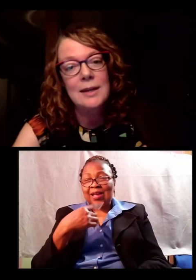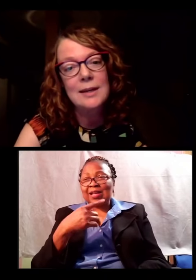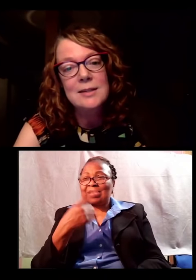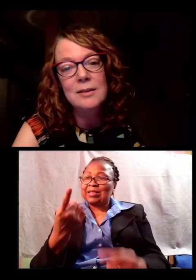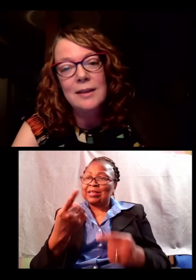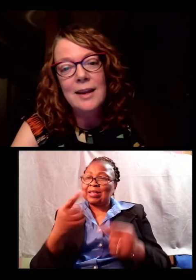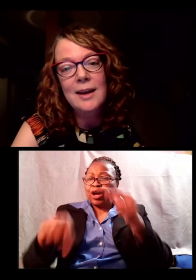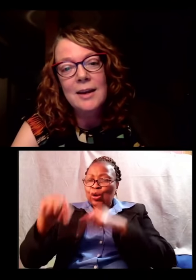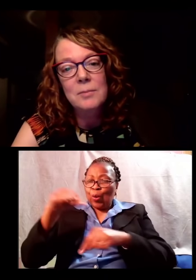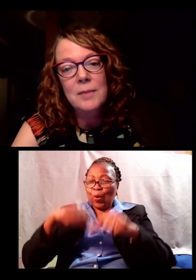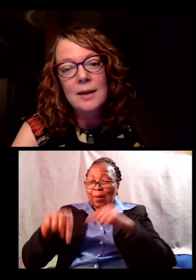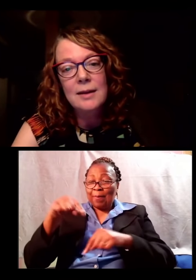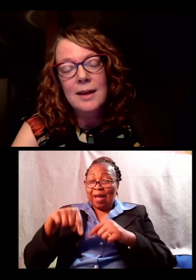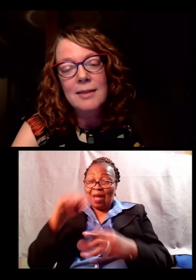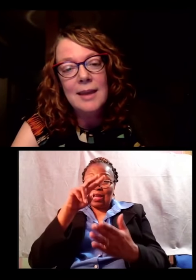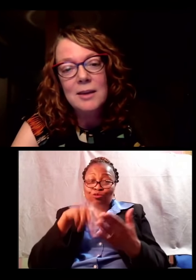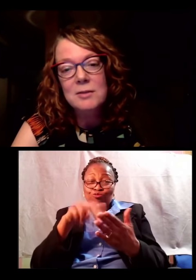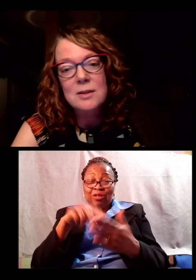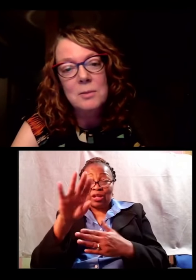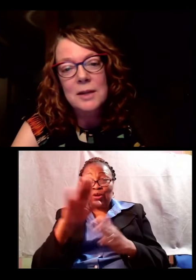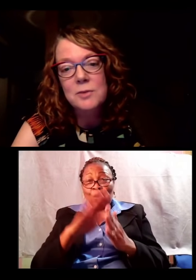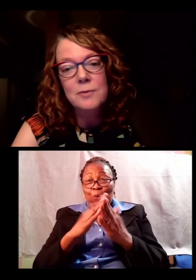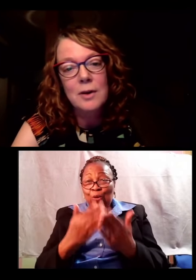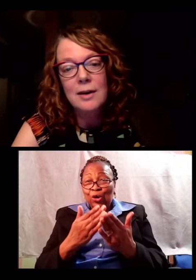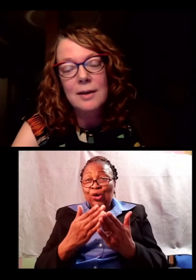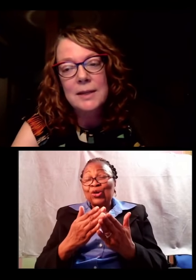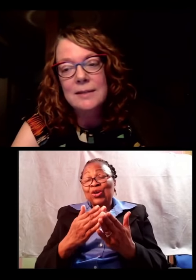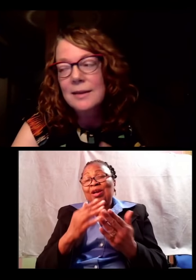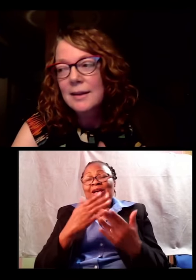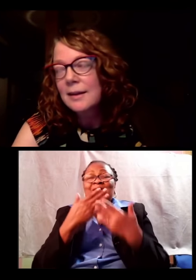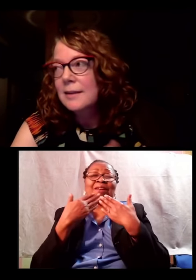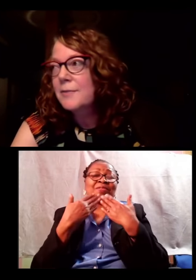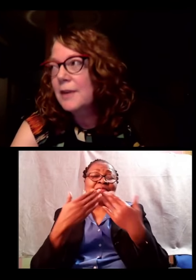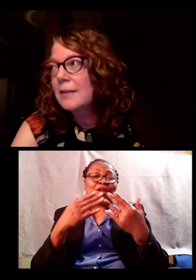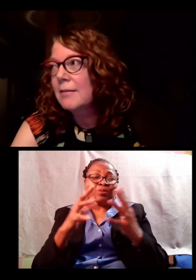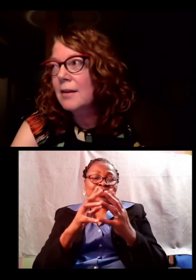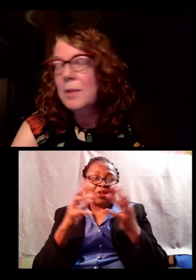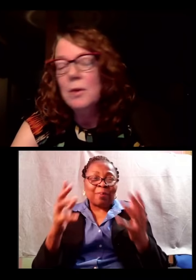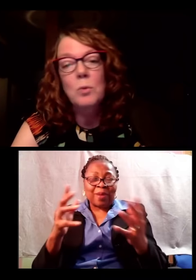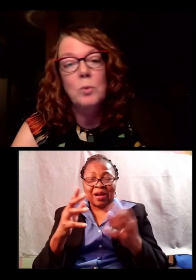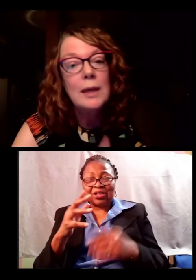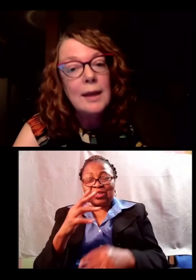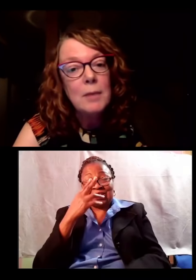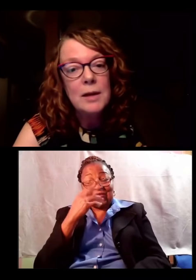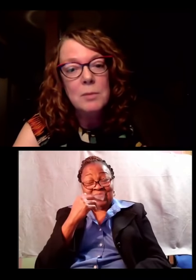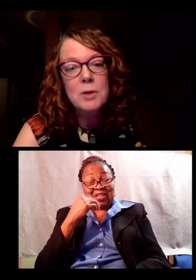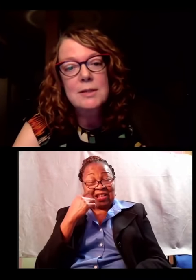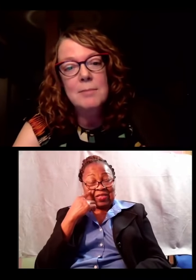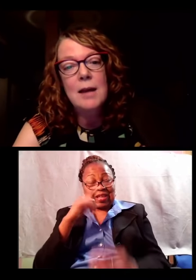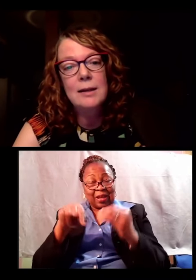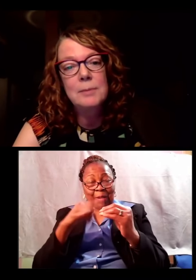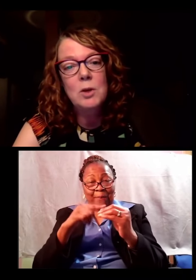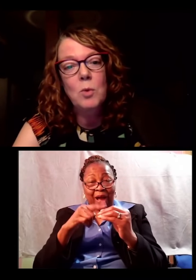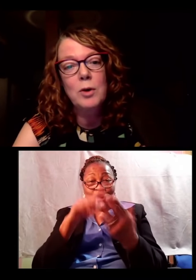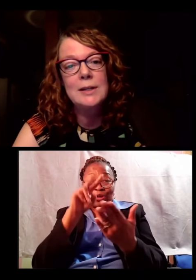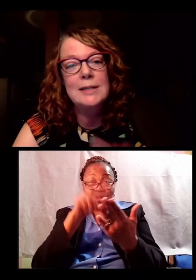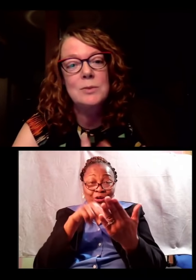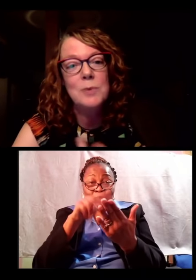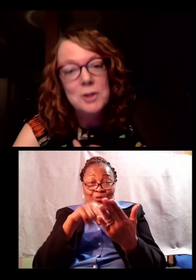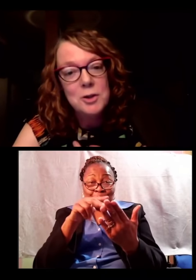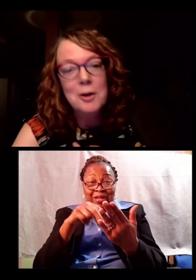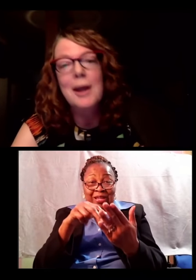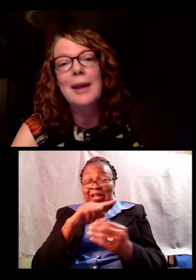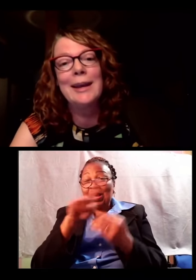and reading Dearly. And I thank you so much for, I mean, it's funny to think about reading about a post-apocalyptic world